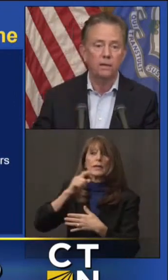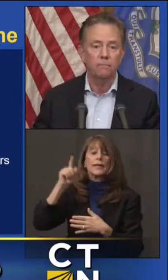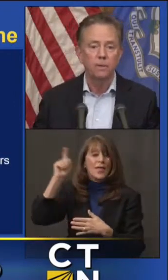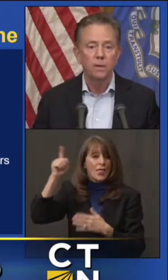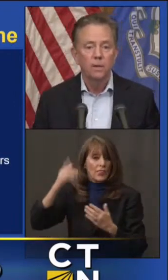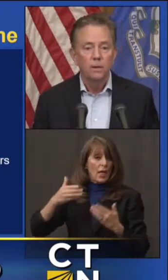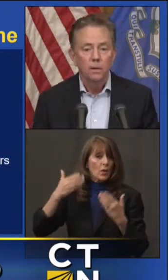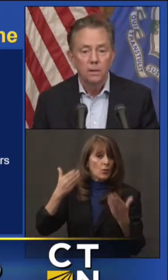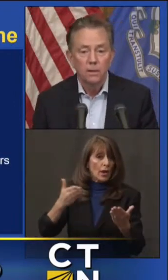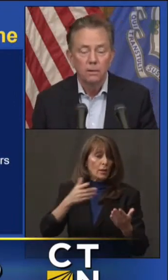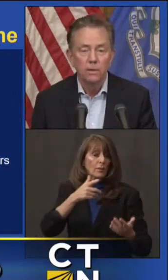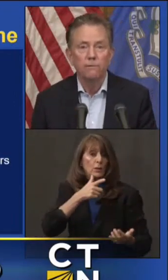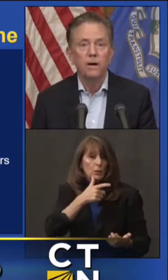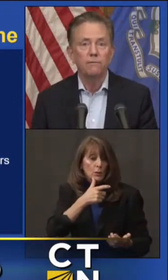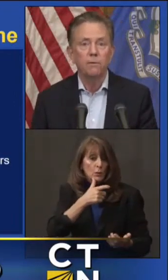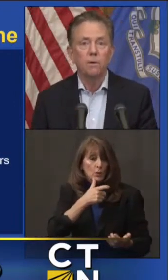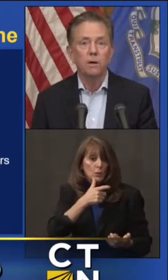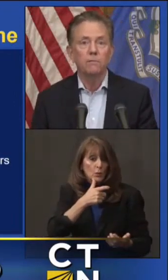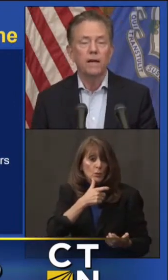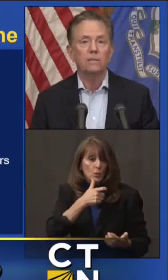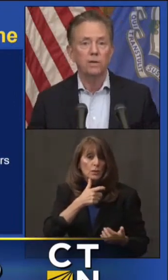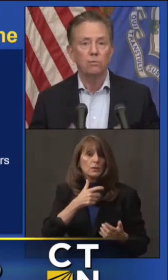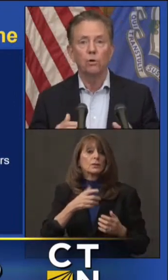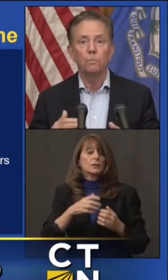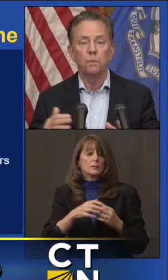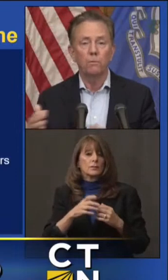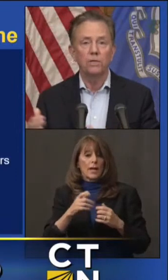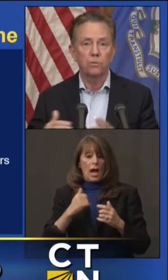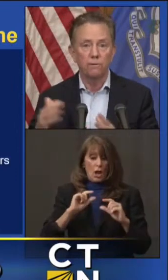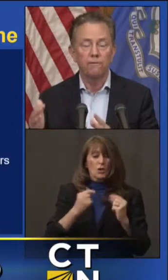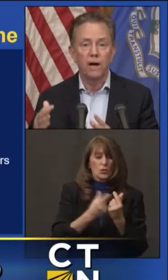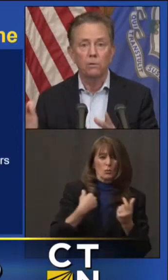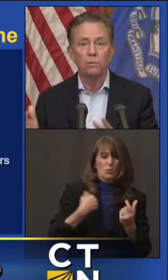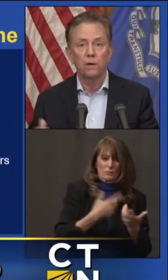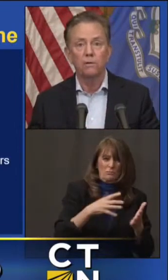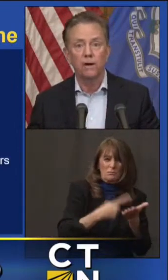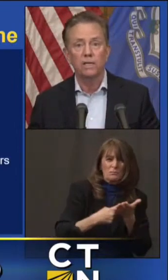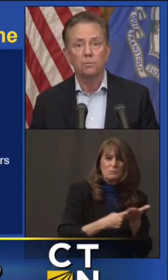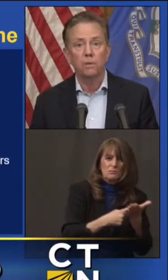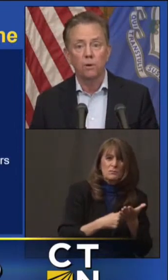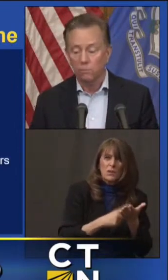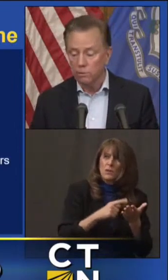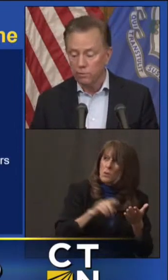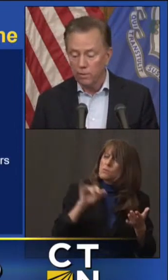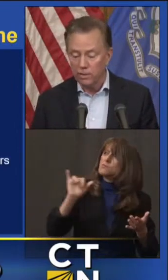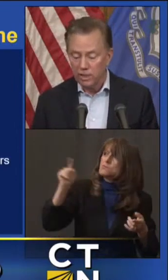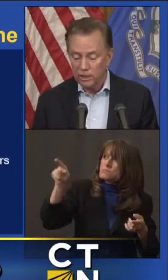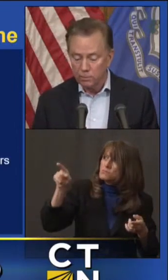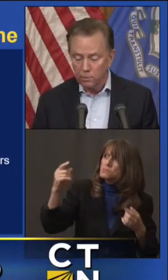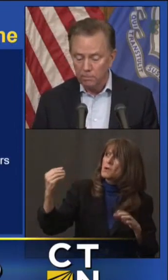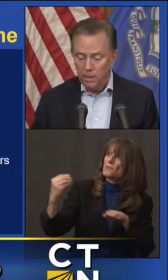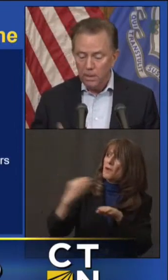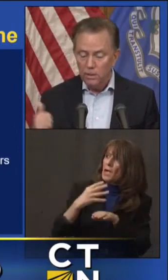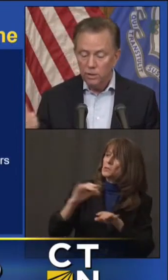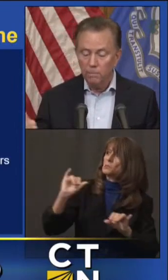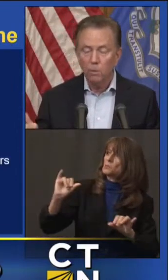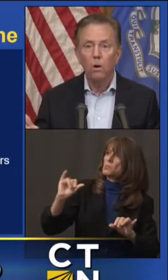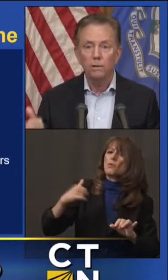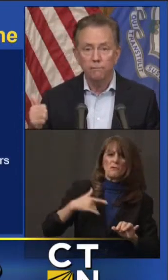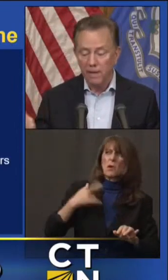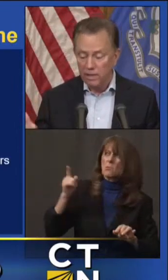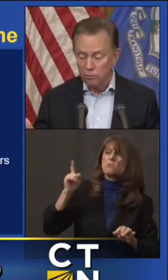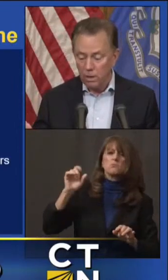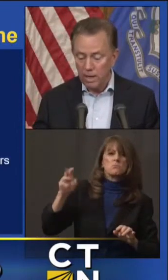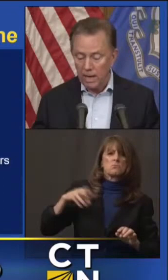think you'll find from our vaccine group that we sort of followed their advice. We thought it was very sensible. Number